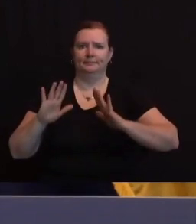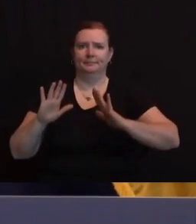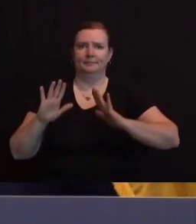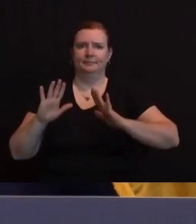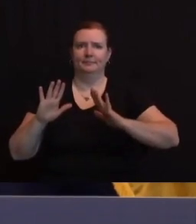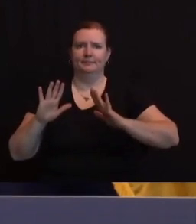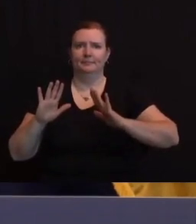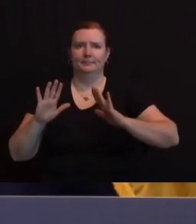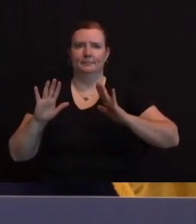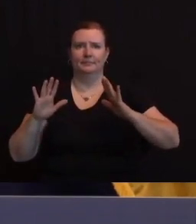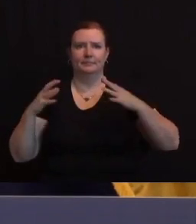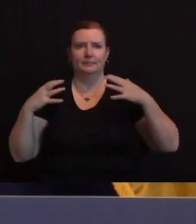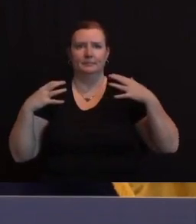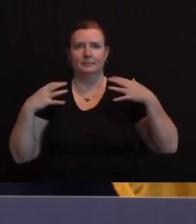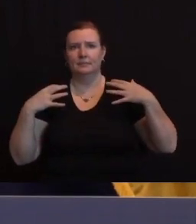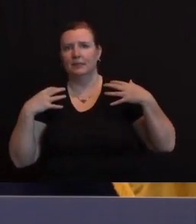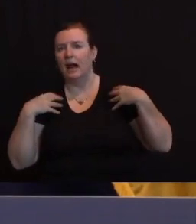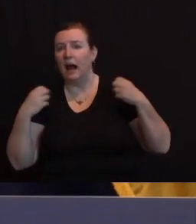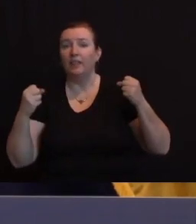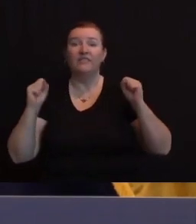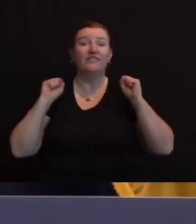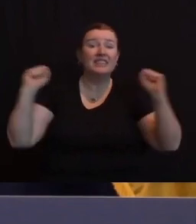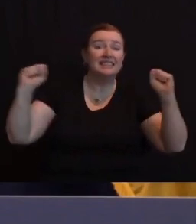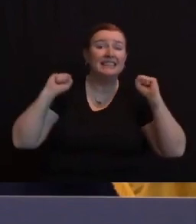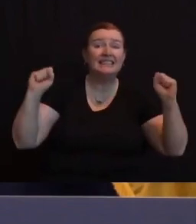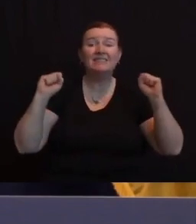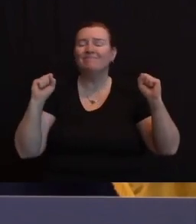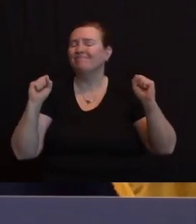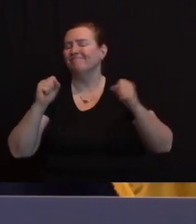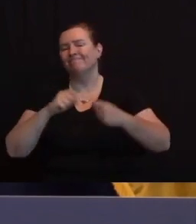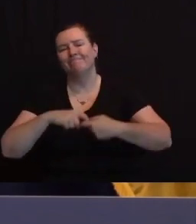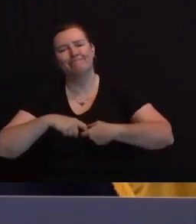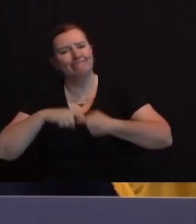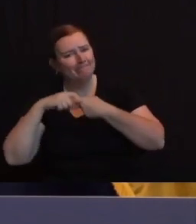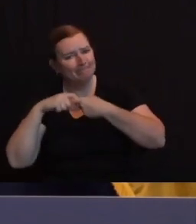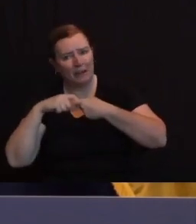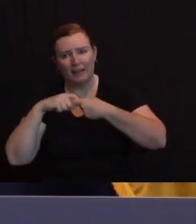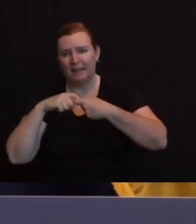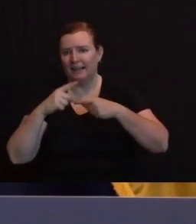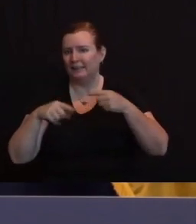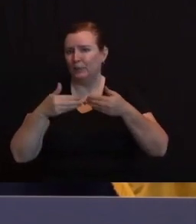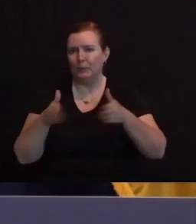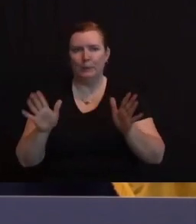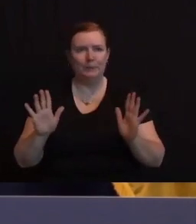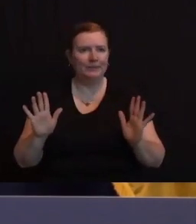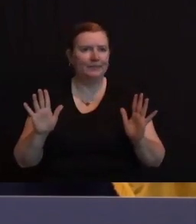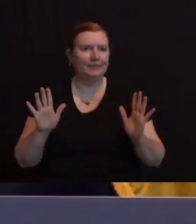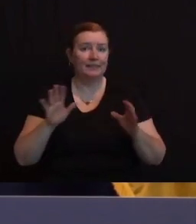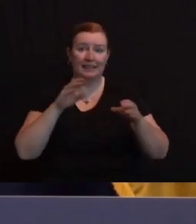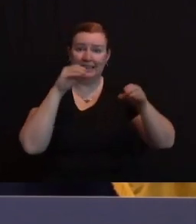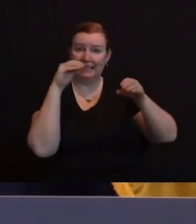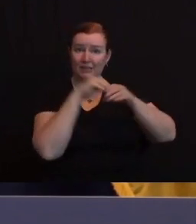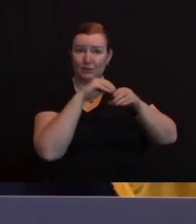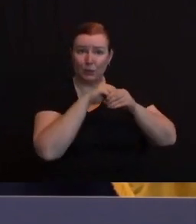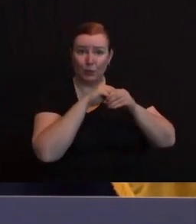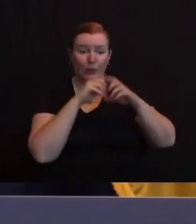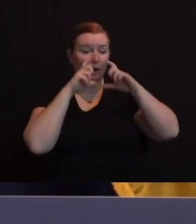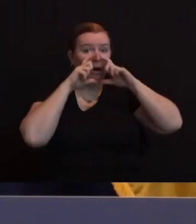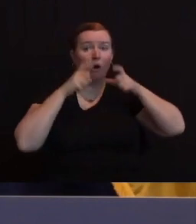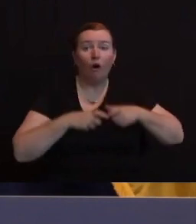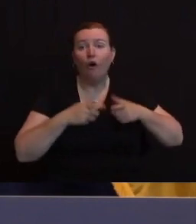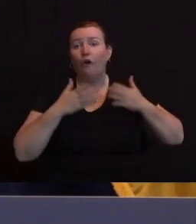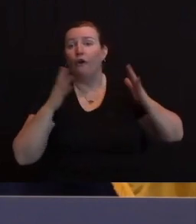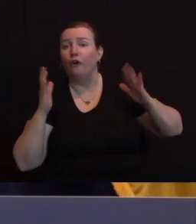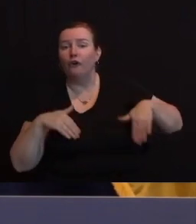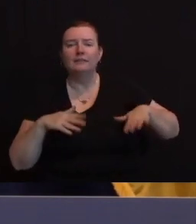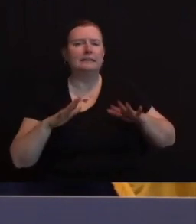where people are more likely to be indoors for a longer amount of time, not wearing masks, and more likely to be in one place for a